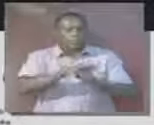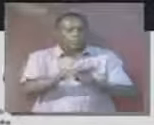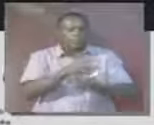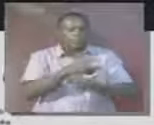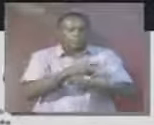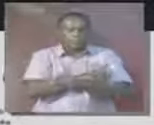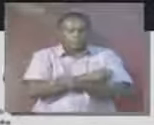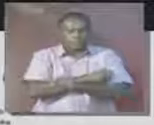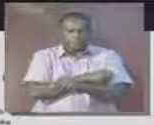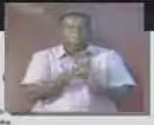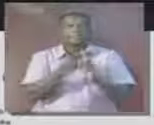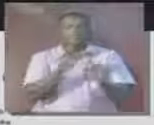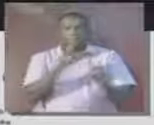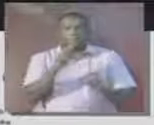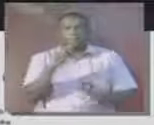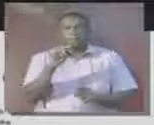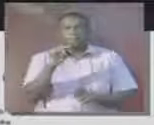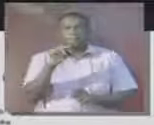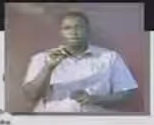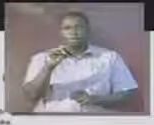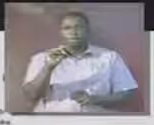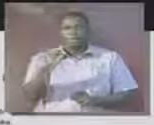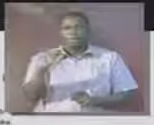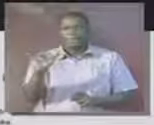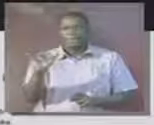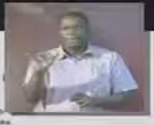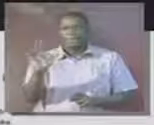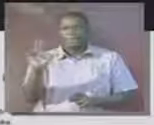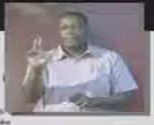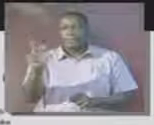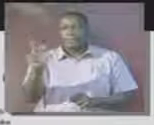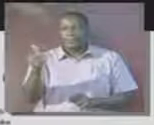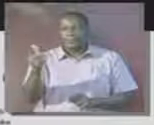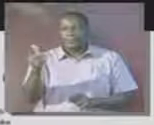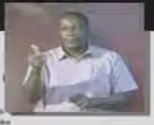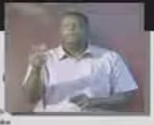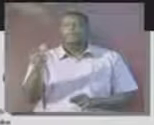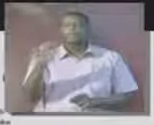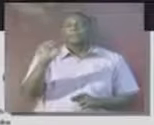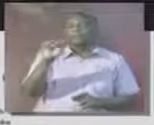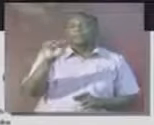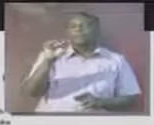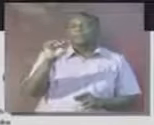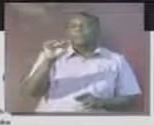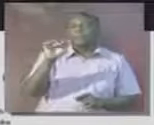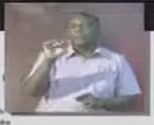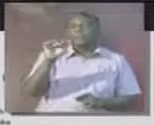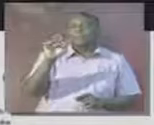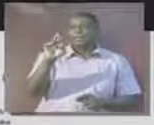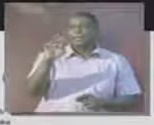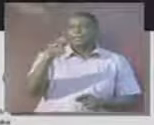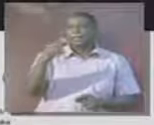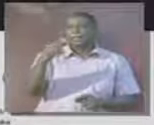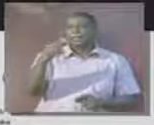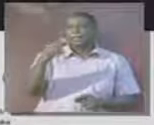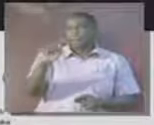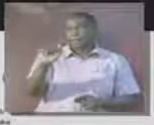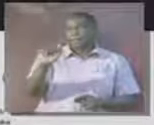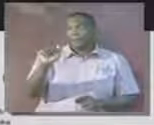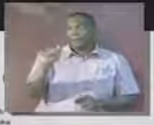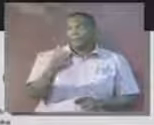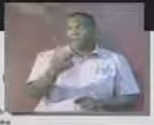3rd. Under the ERHA, there will be 5 locations: Mayaro, Rio